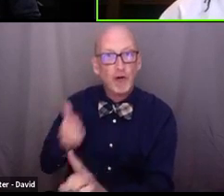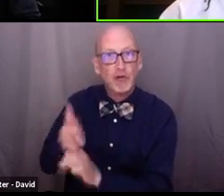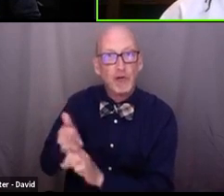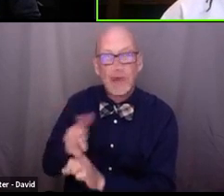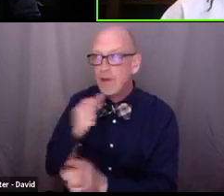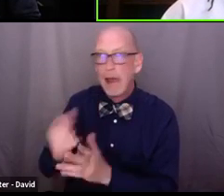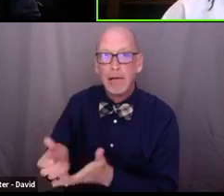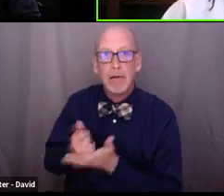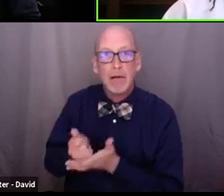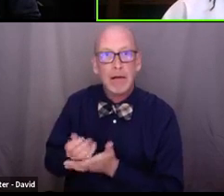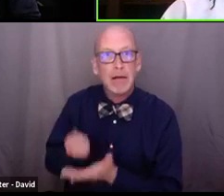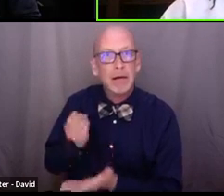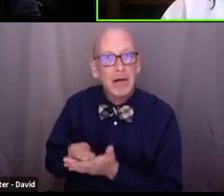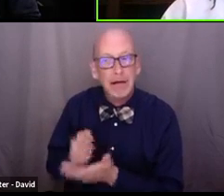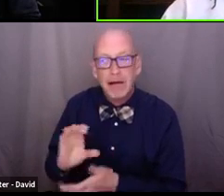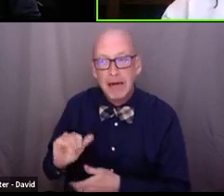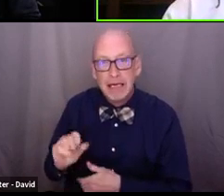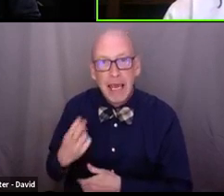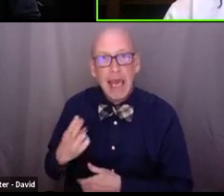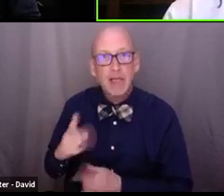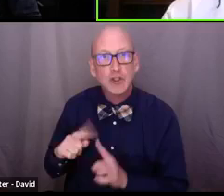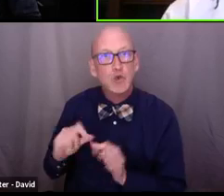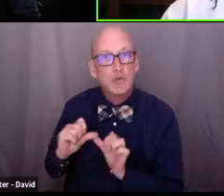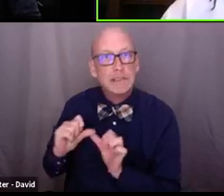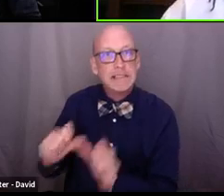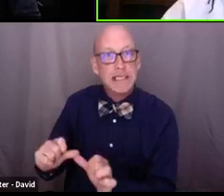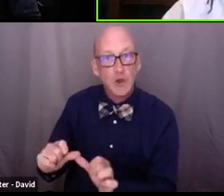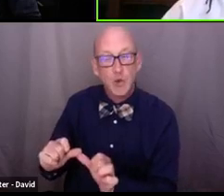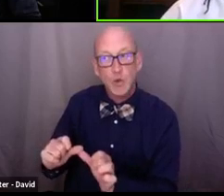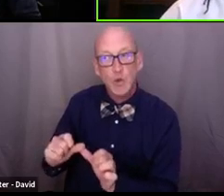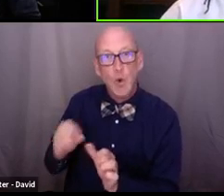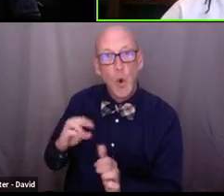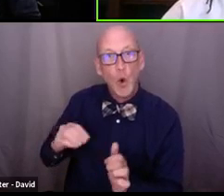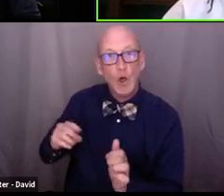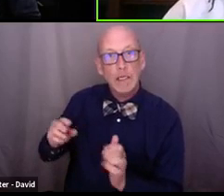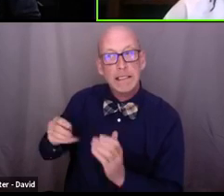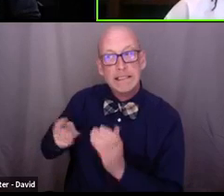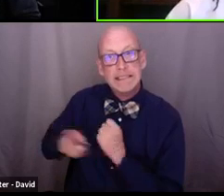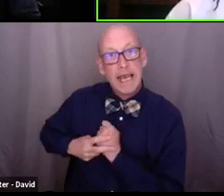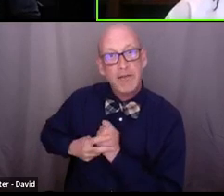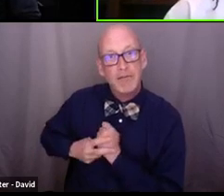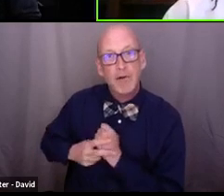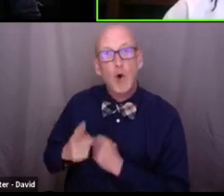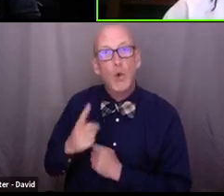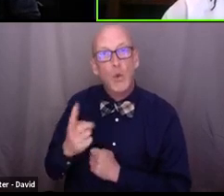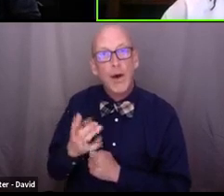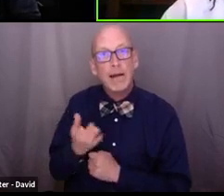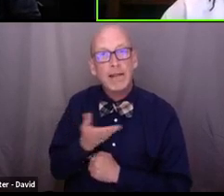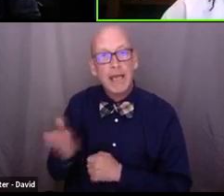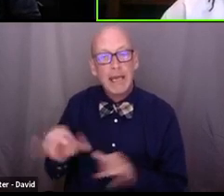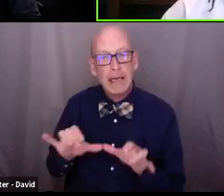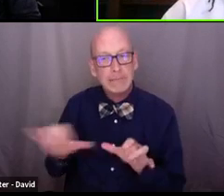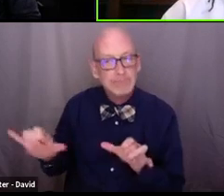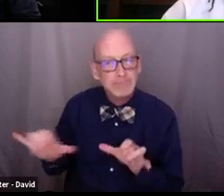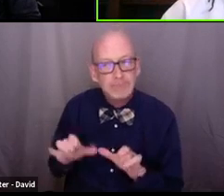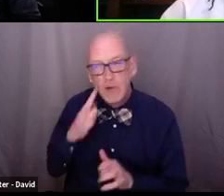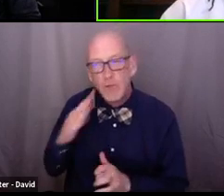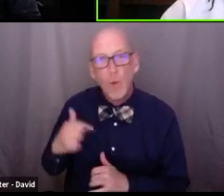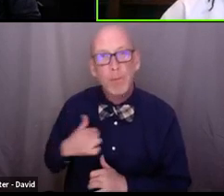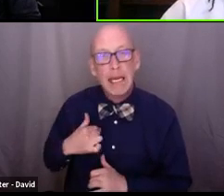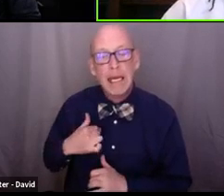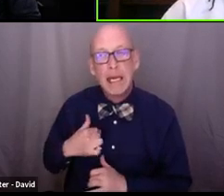cash to keep on hand. One of the things that's always been a metric for me as an institutional